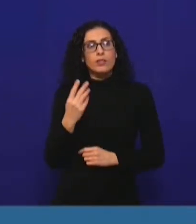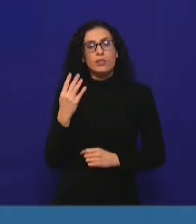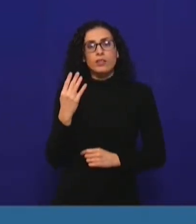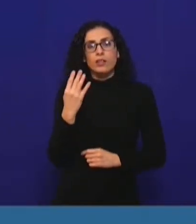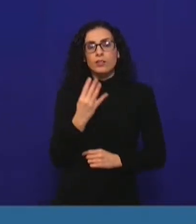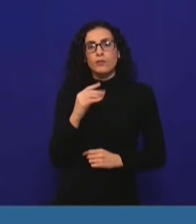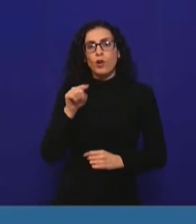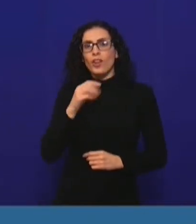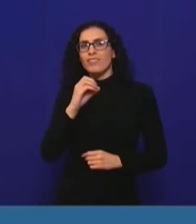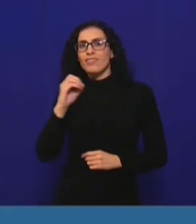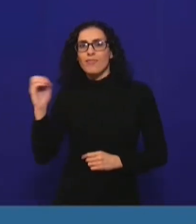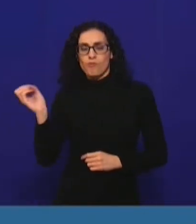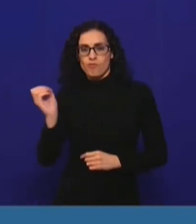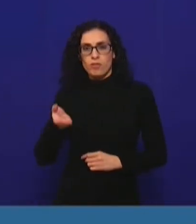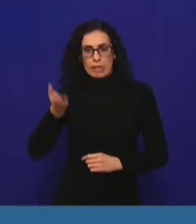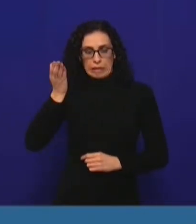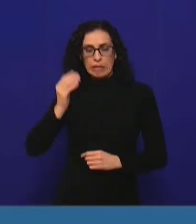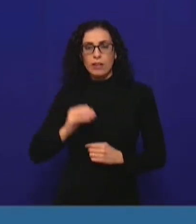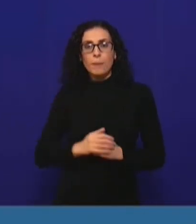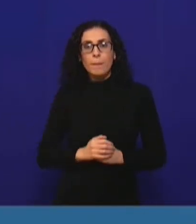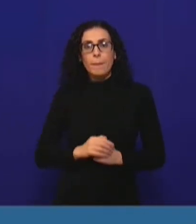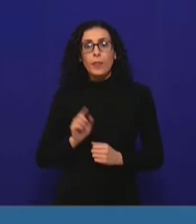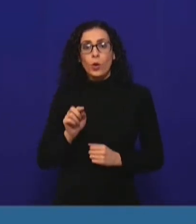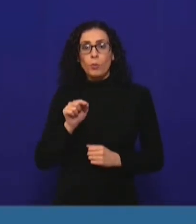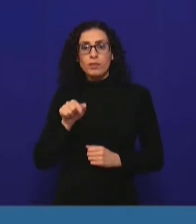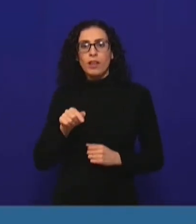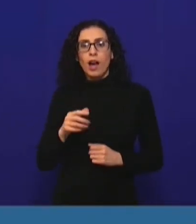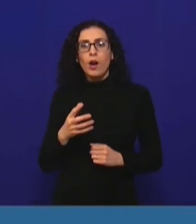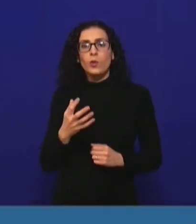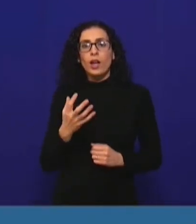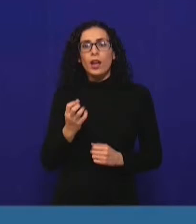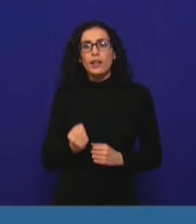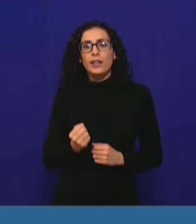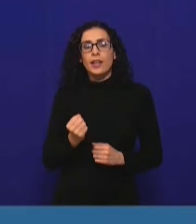46,344 doses ta' tilqim u minn dawn kellna